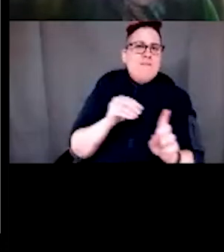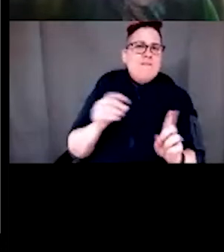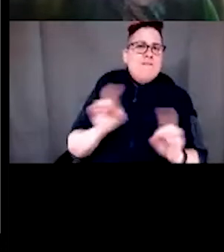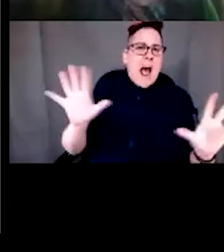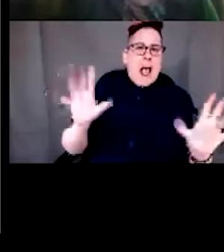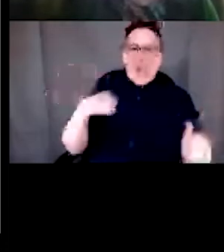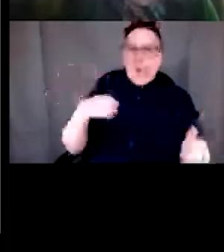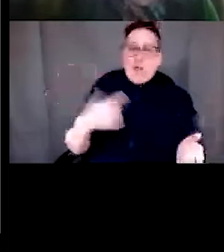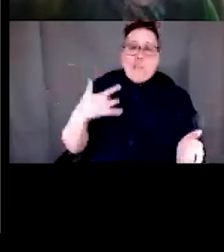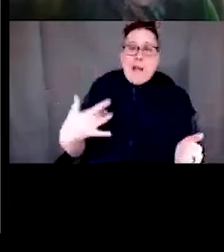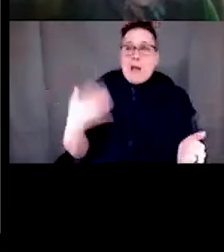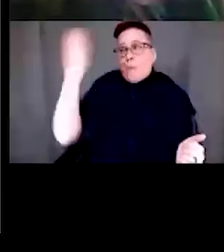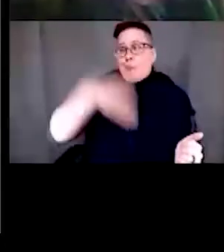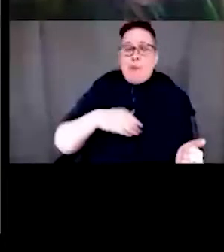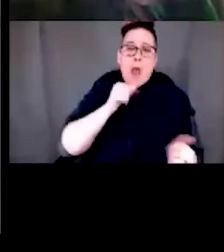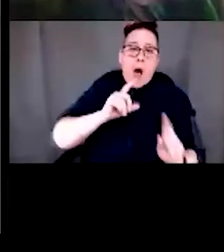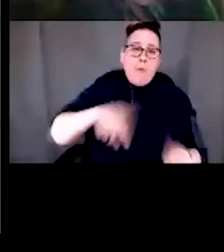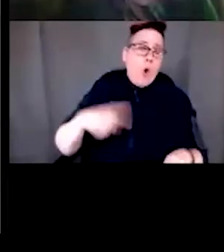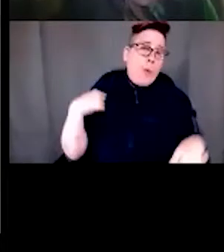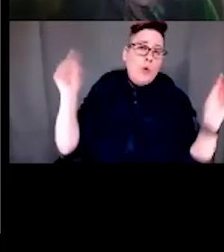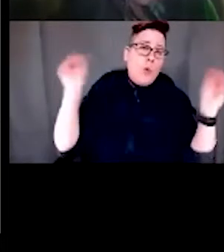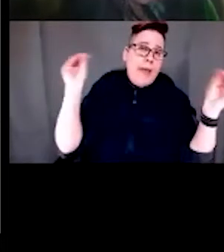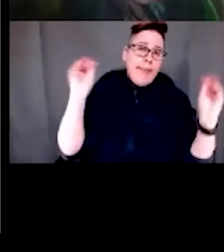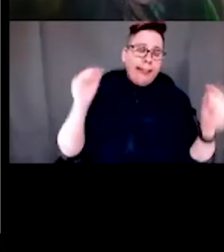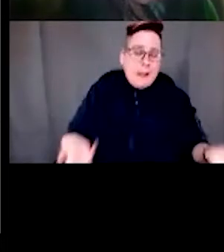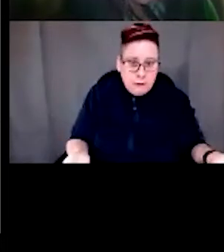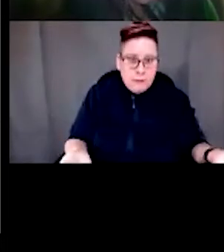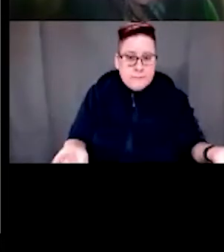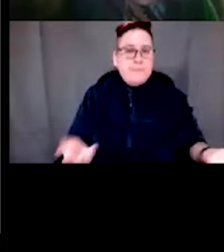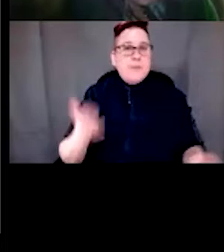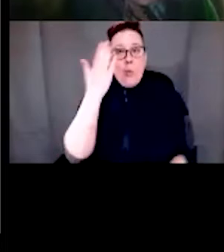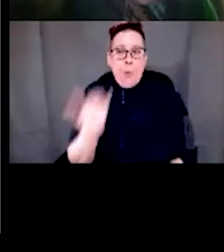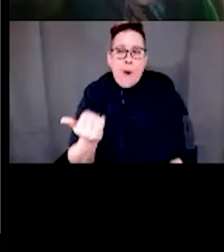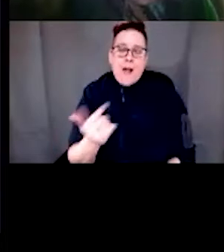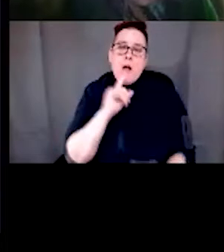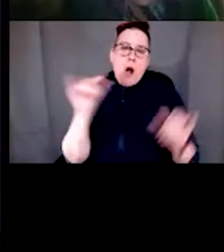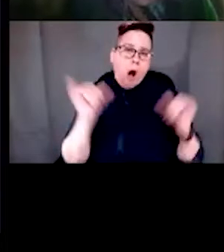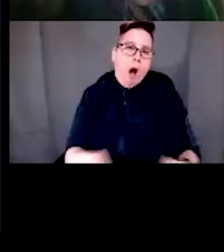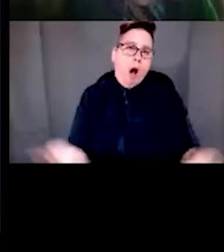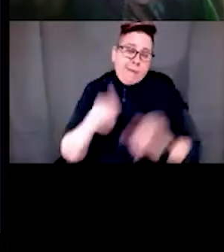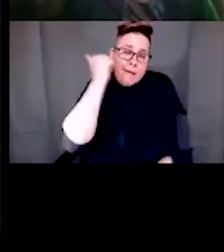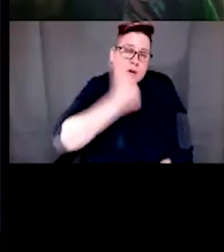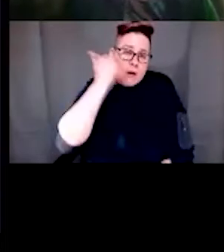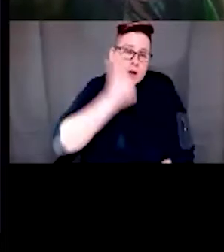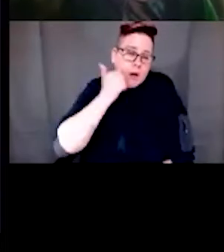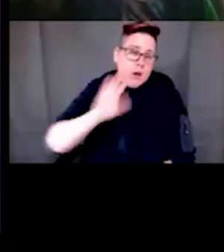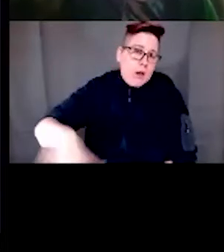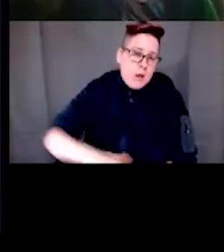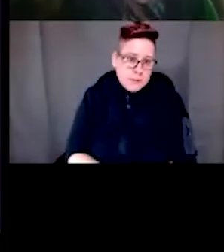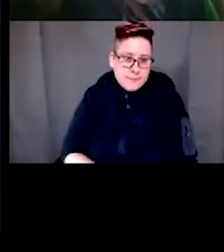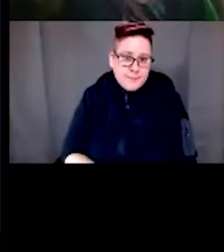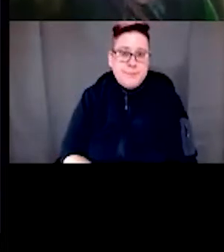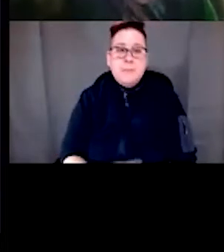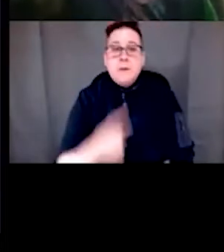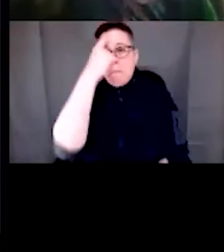or report it or do anything about it, really, because it's so common. And then mental health